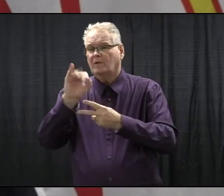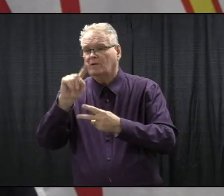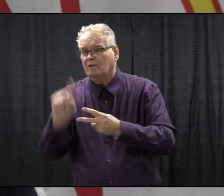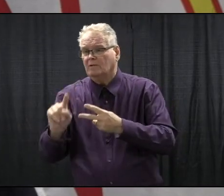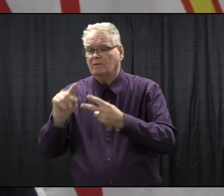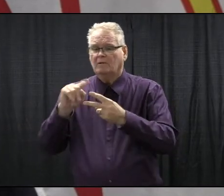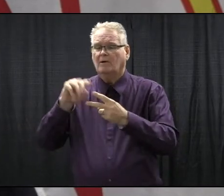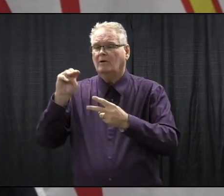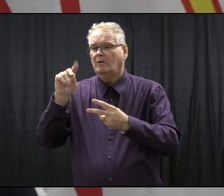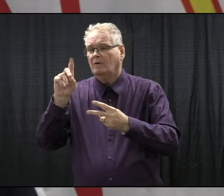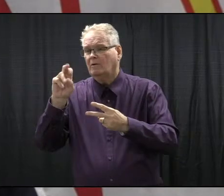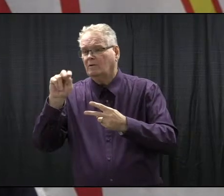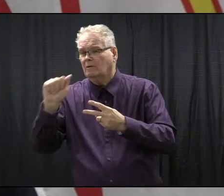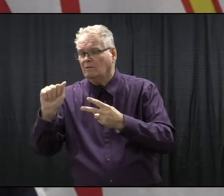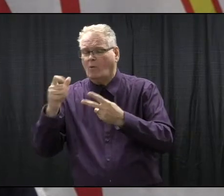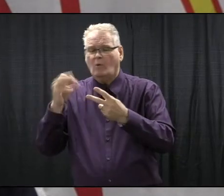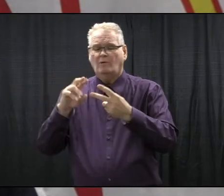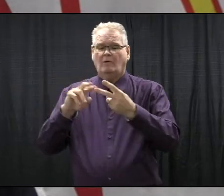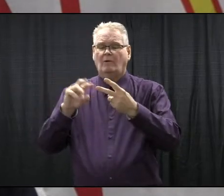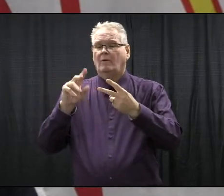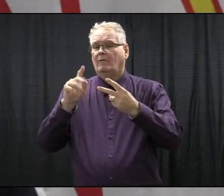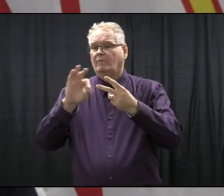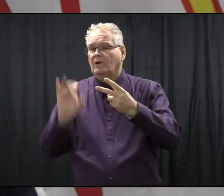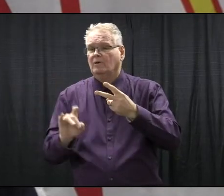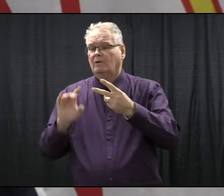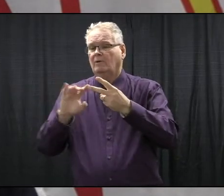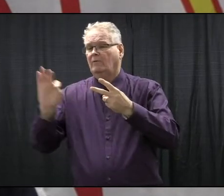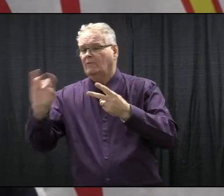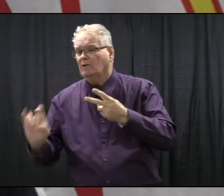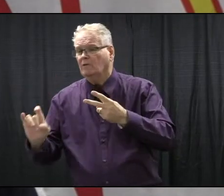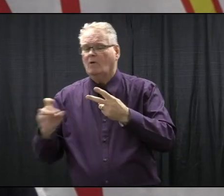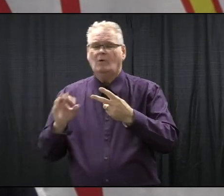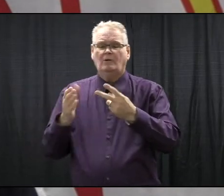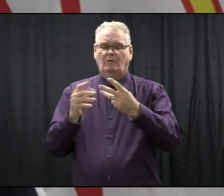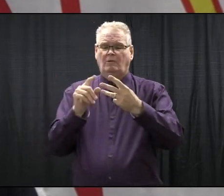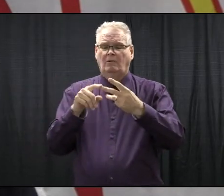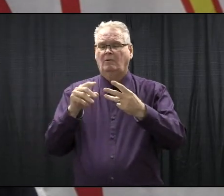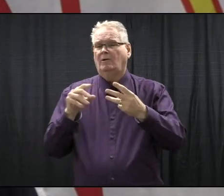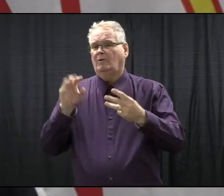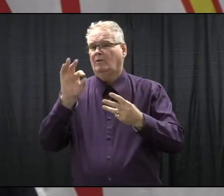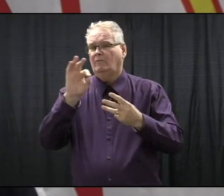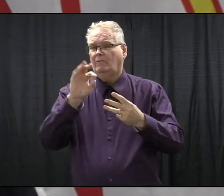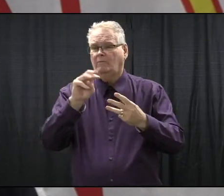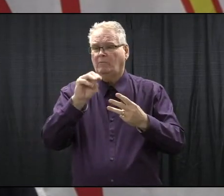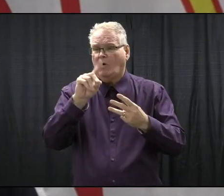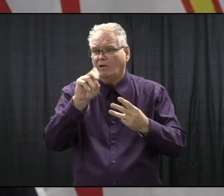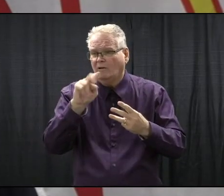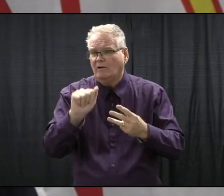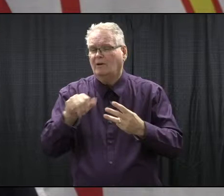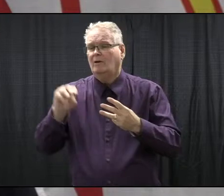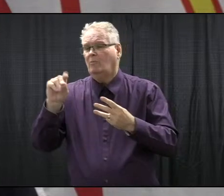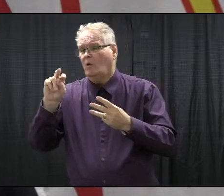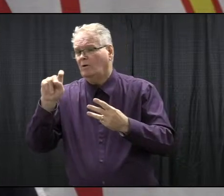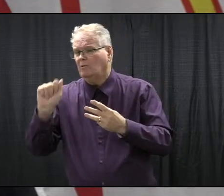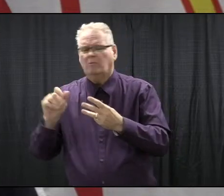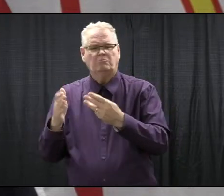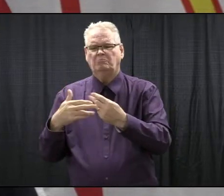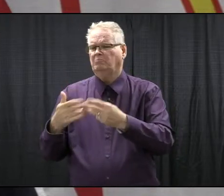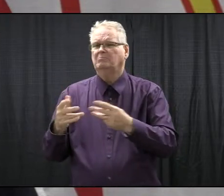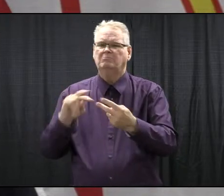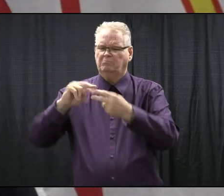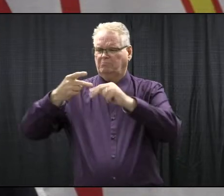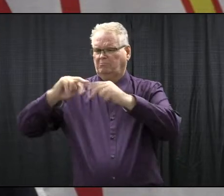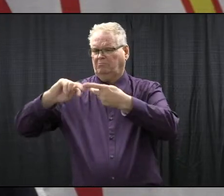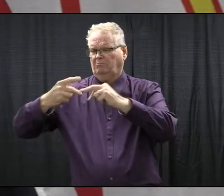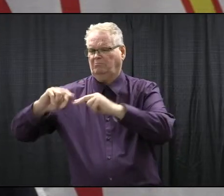is safe and effective. The quicker we can get everyone fully vaccinated, the quicker we can get back to normal. As a recap